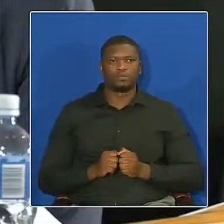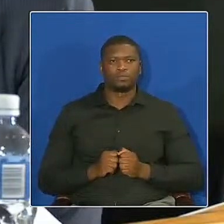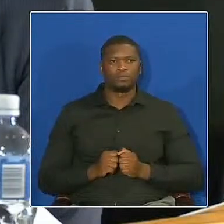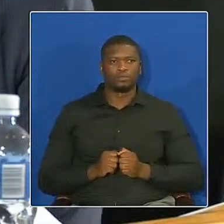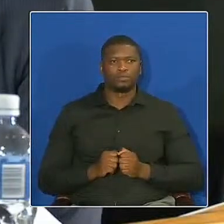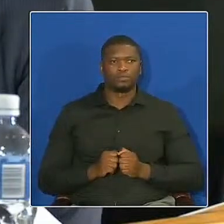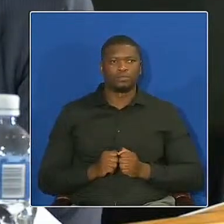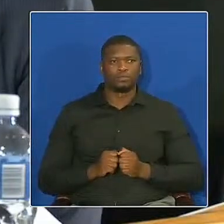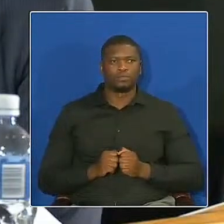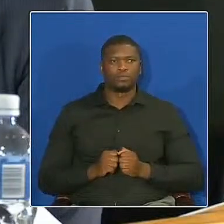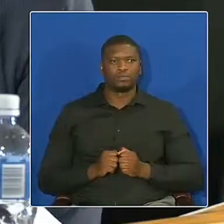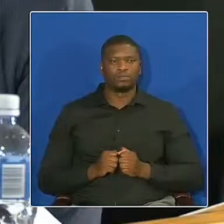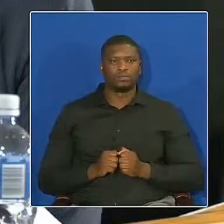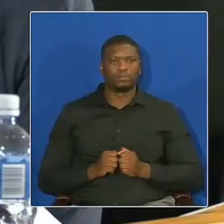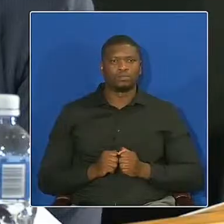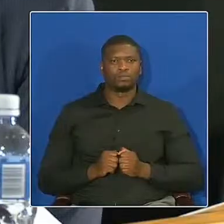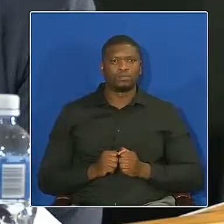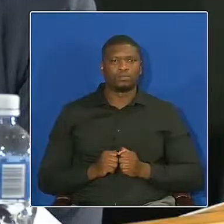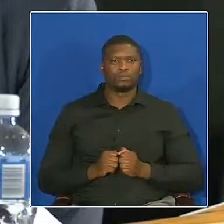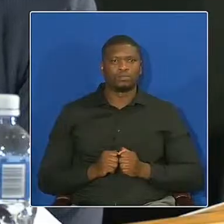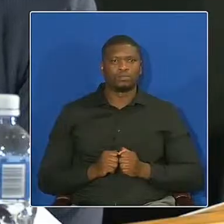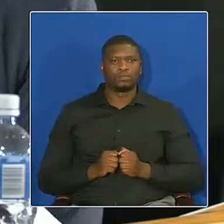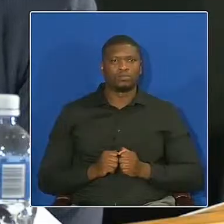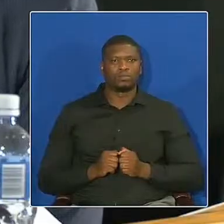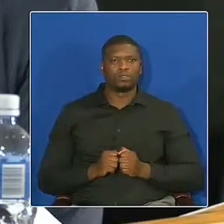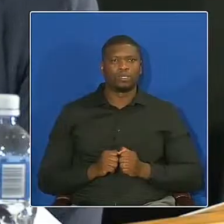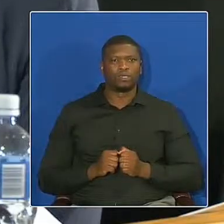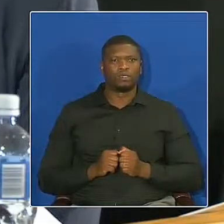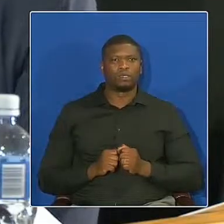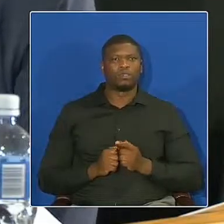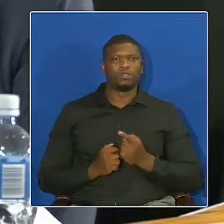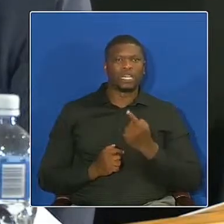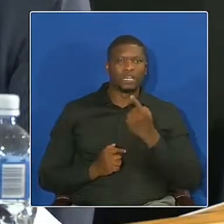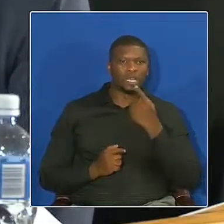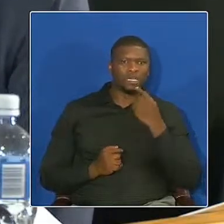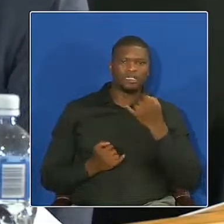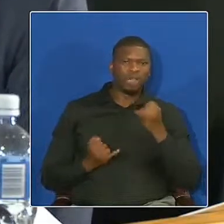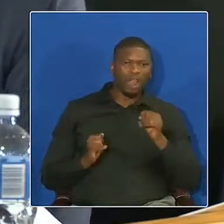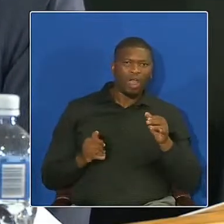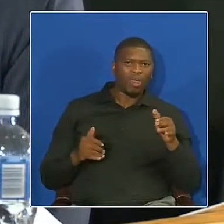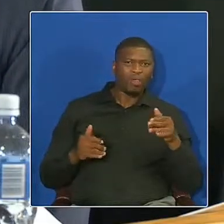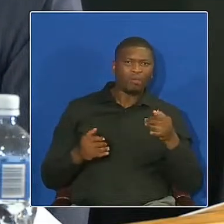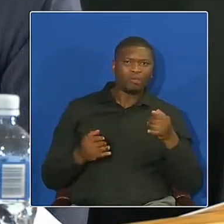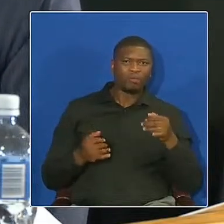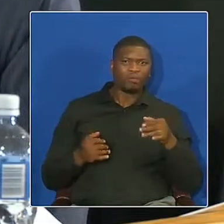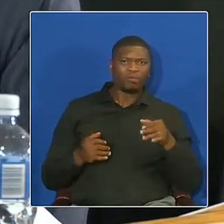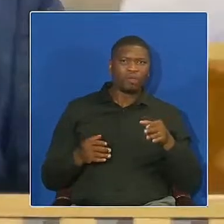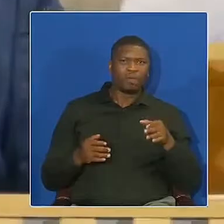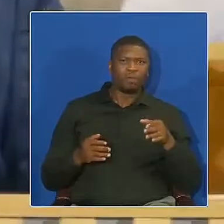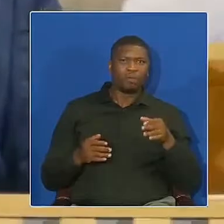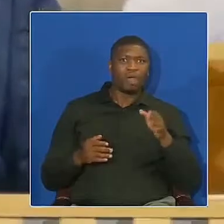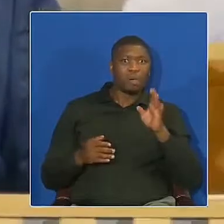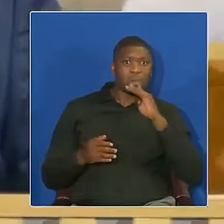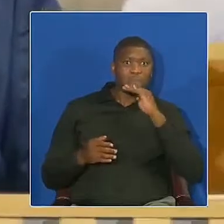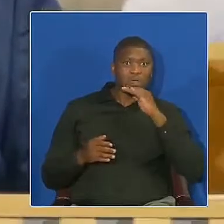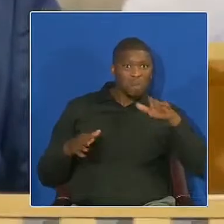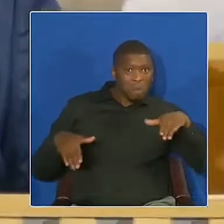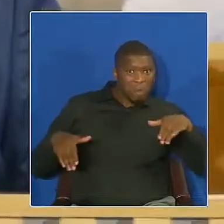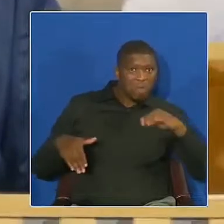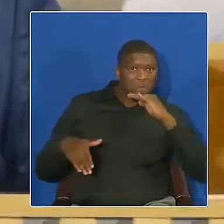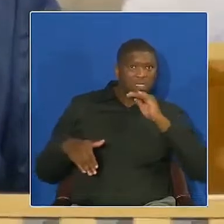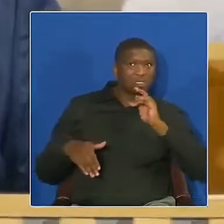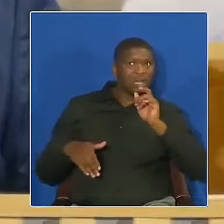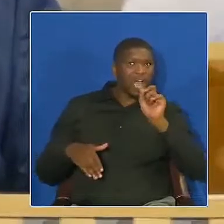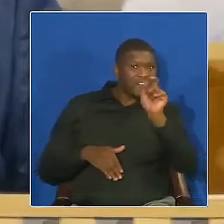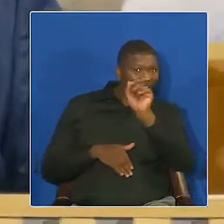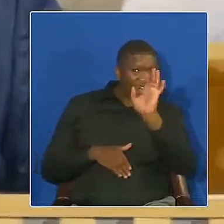The not yet is a bit confusing. Does it mean that you will know at some later